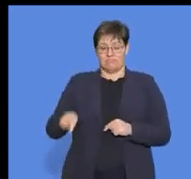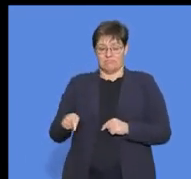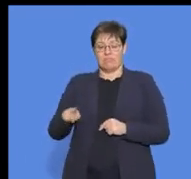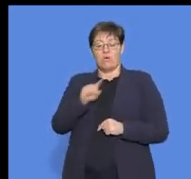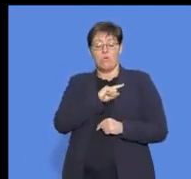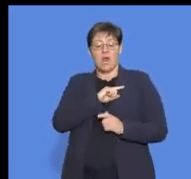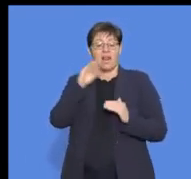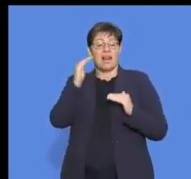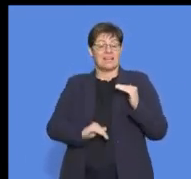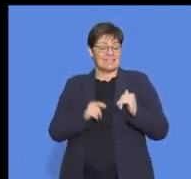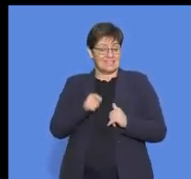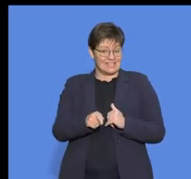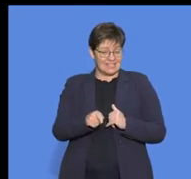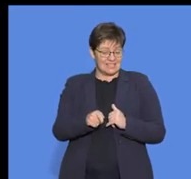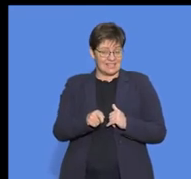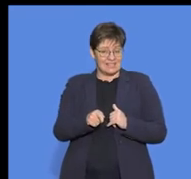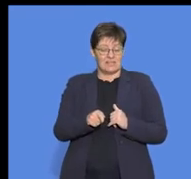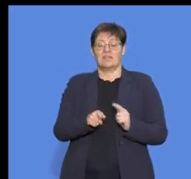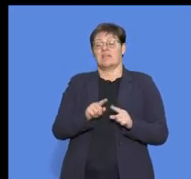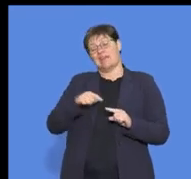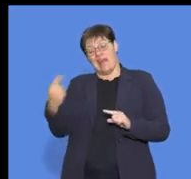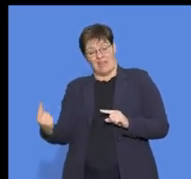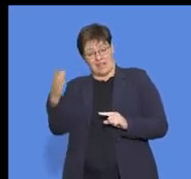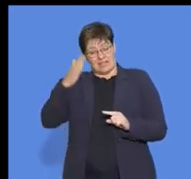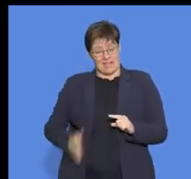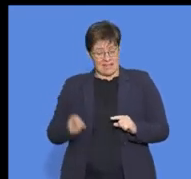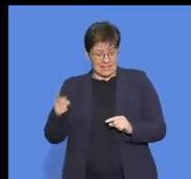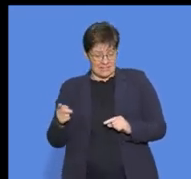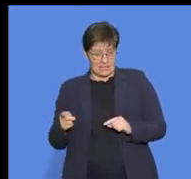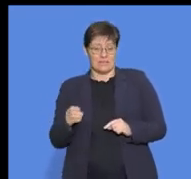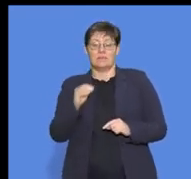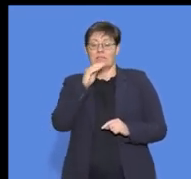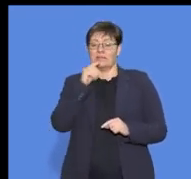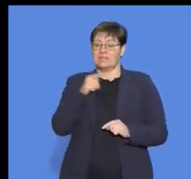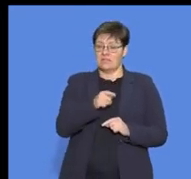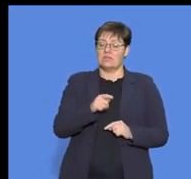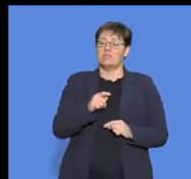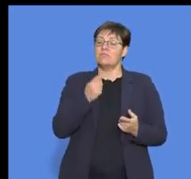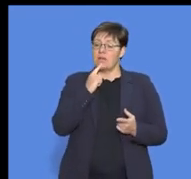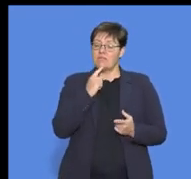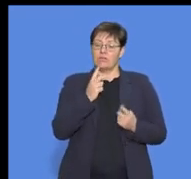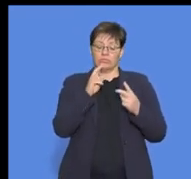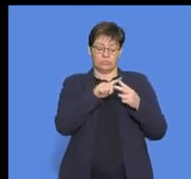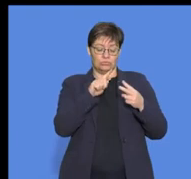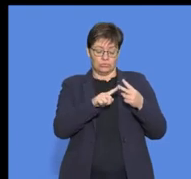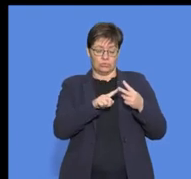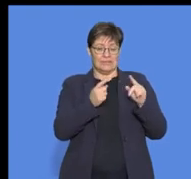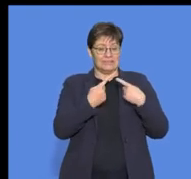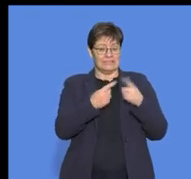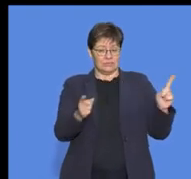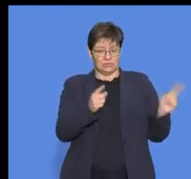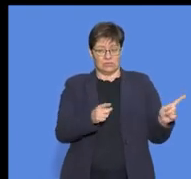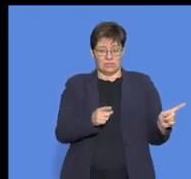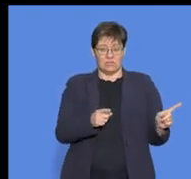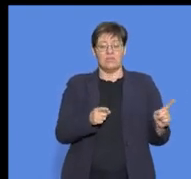So because 6 is less than 10, it will be the ambiguous case. And remember, in this case, we can draw two different